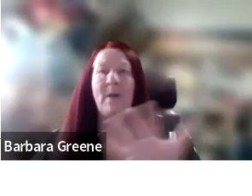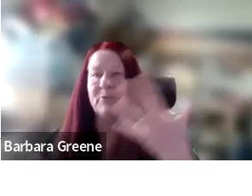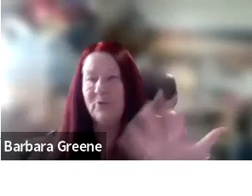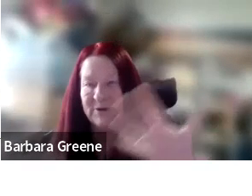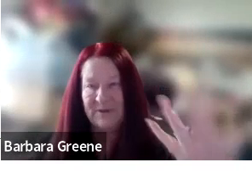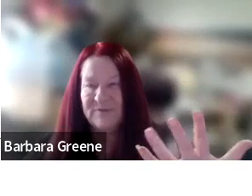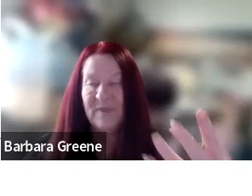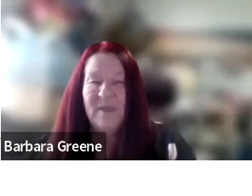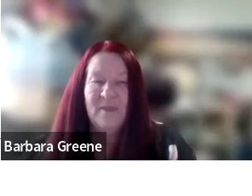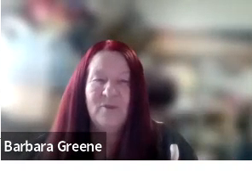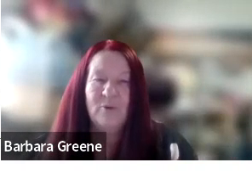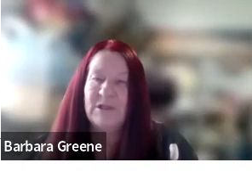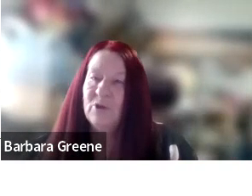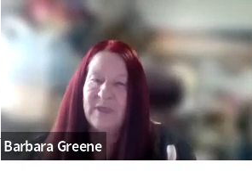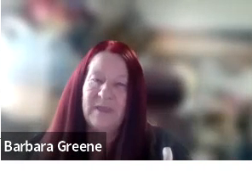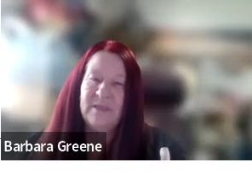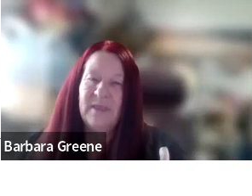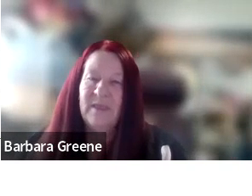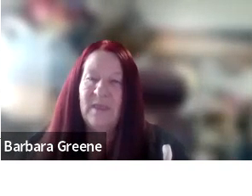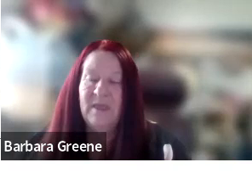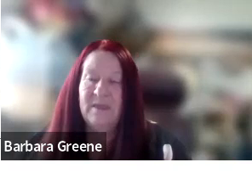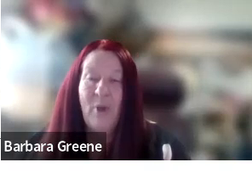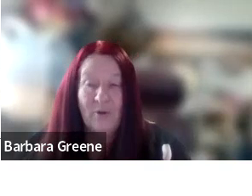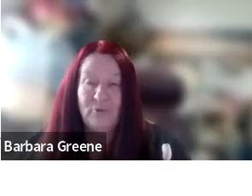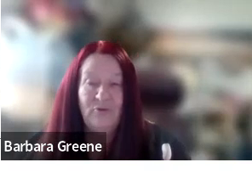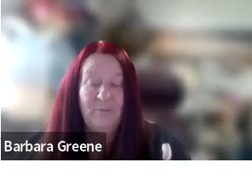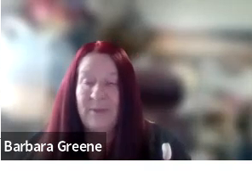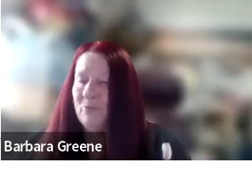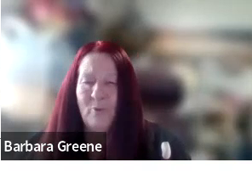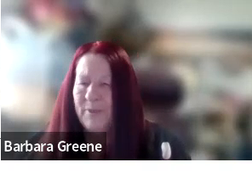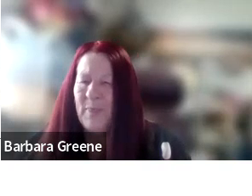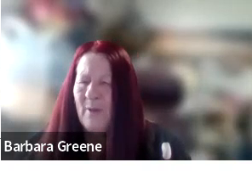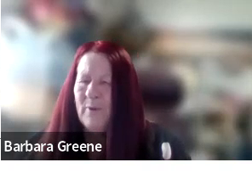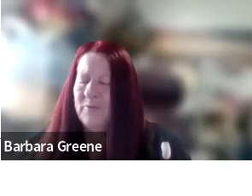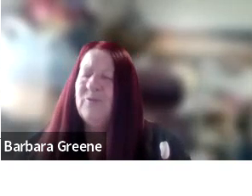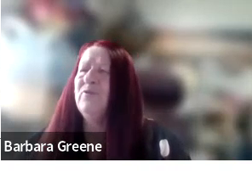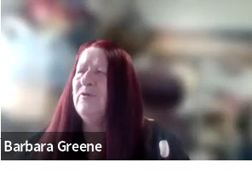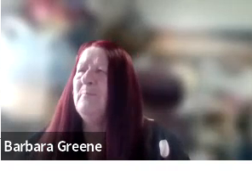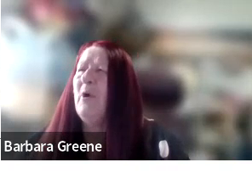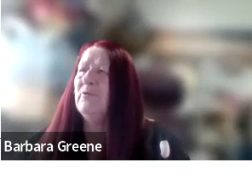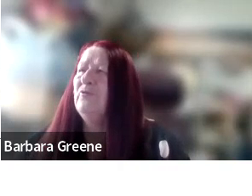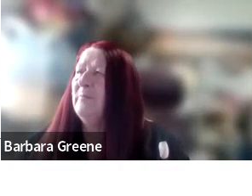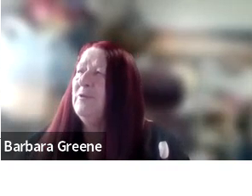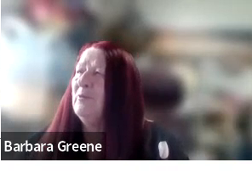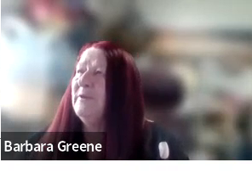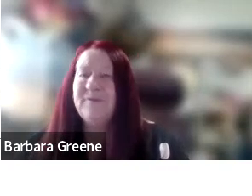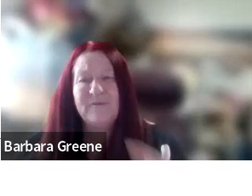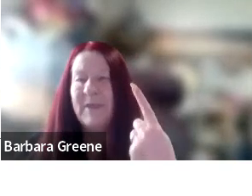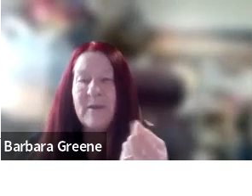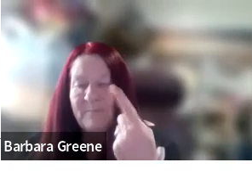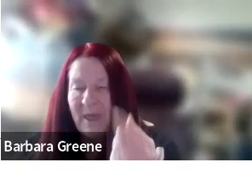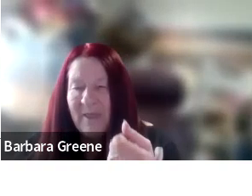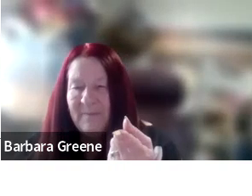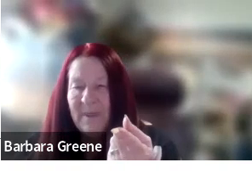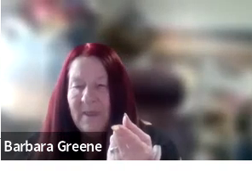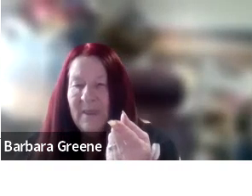multitude of opportunities to really look at partnership. And when we thought this was just a partnership between System of